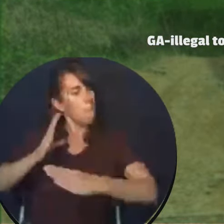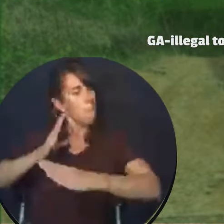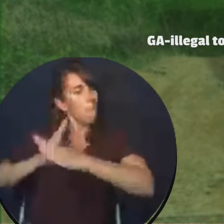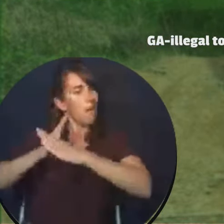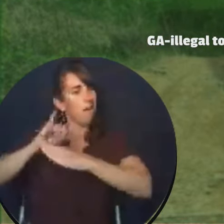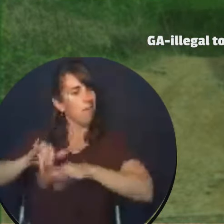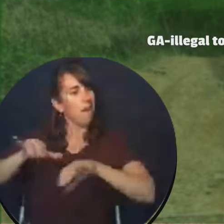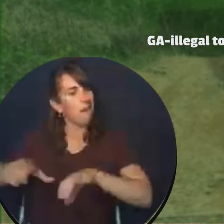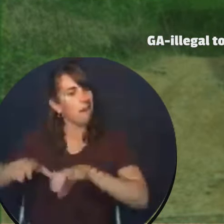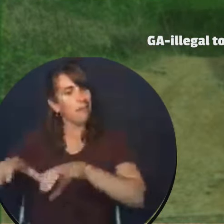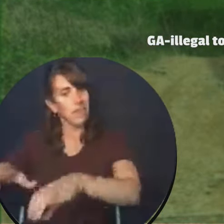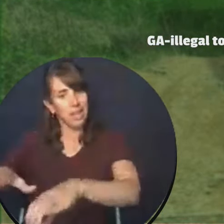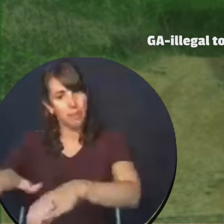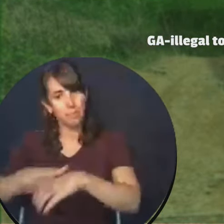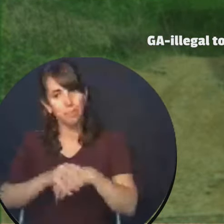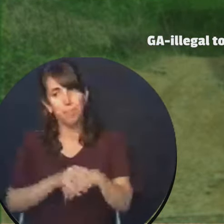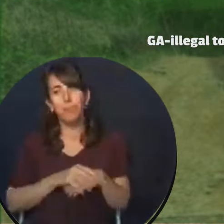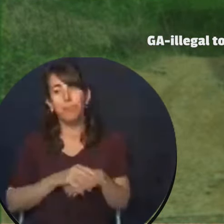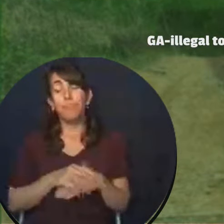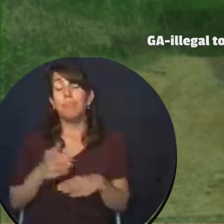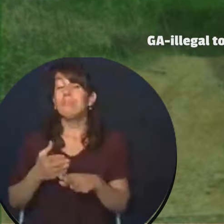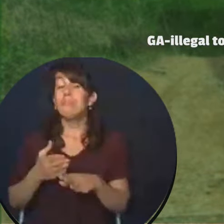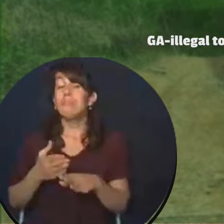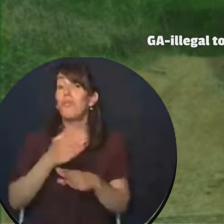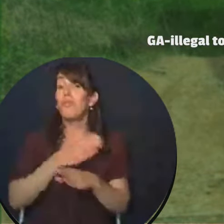minute. Before I hand it off to her,